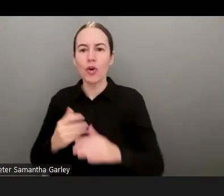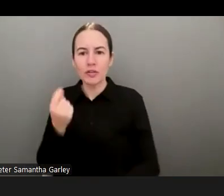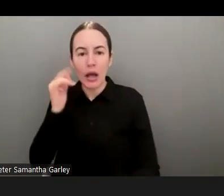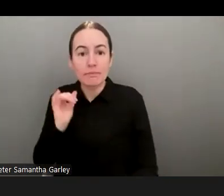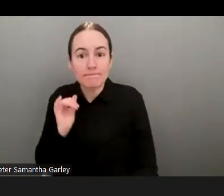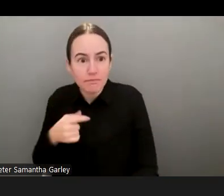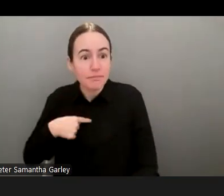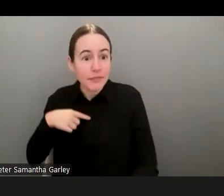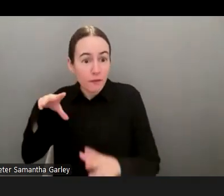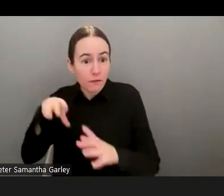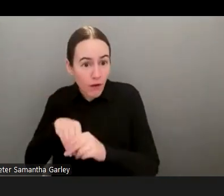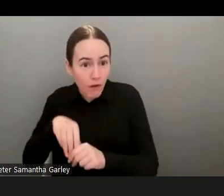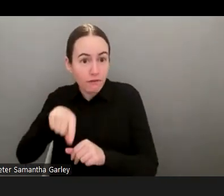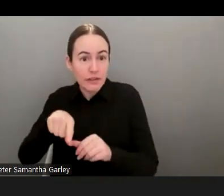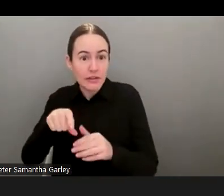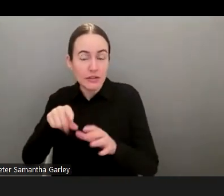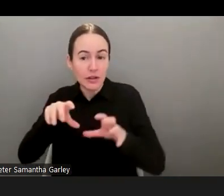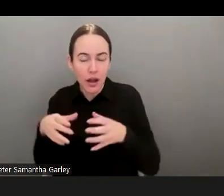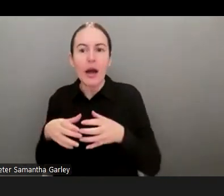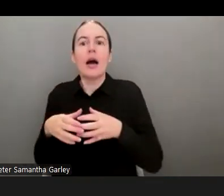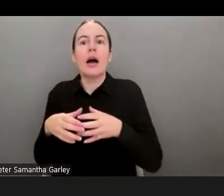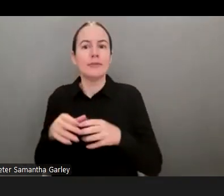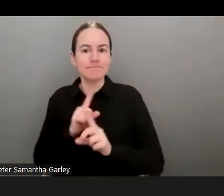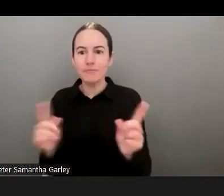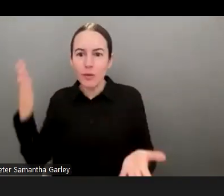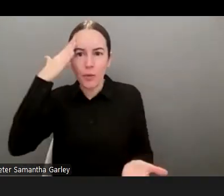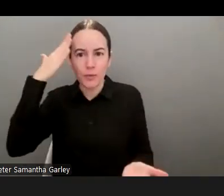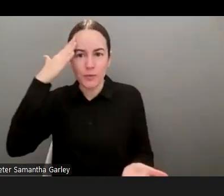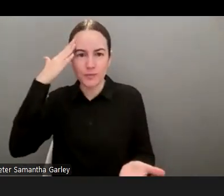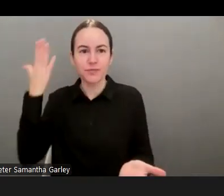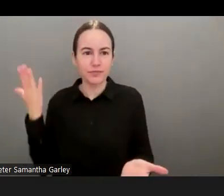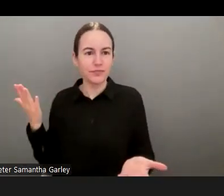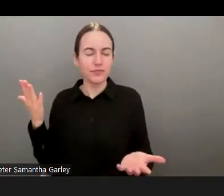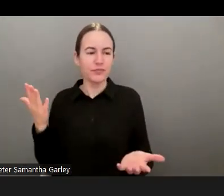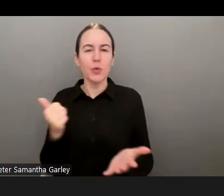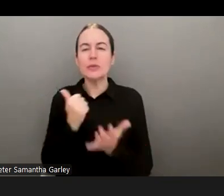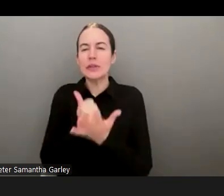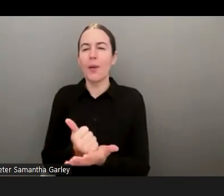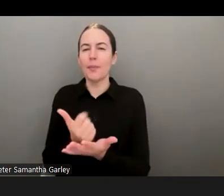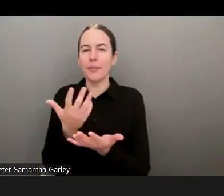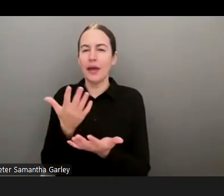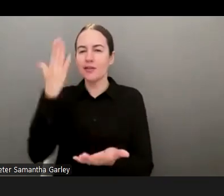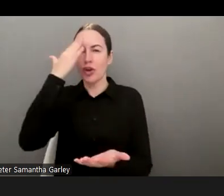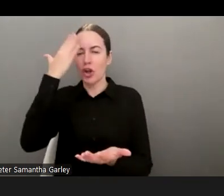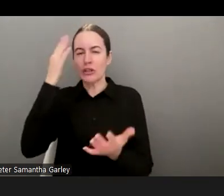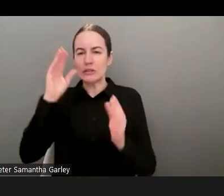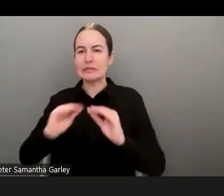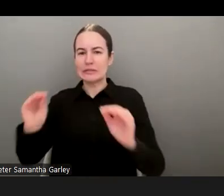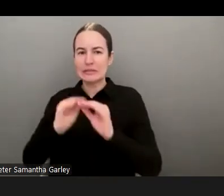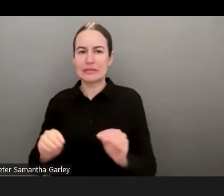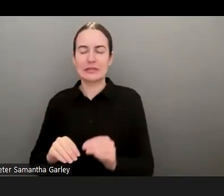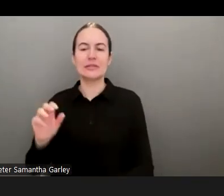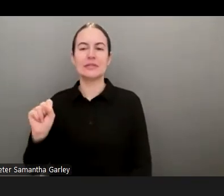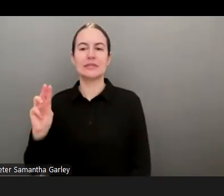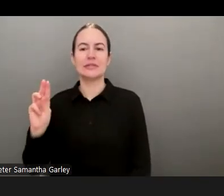this authorities which fall under the requirements. So you use the automatic testing